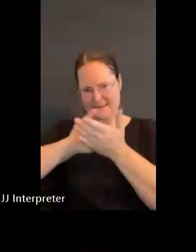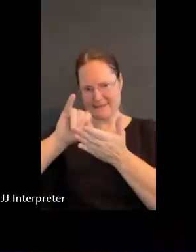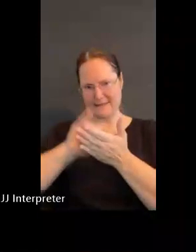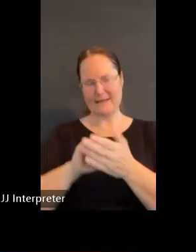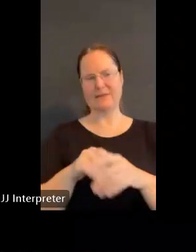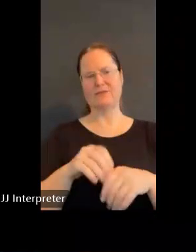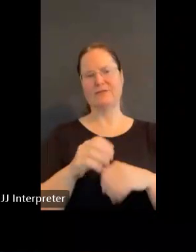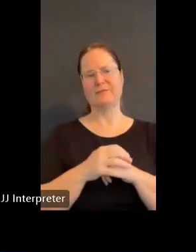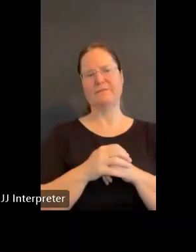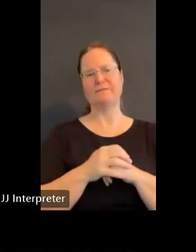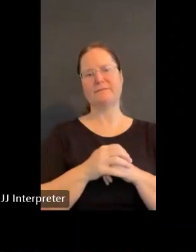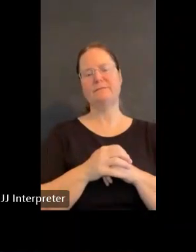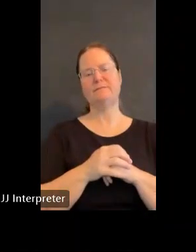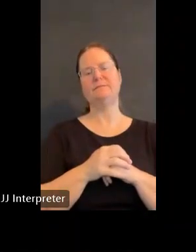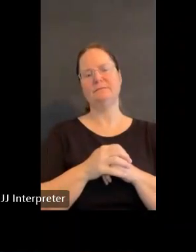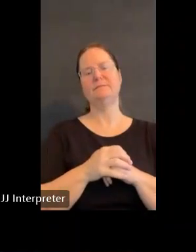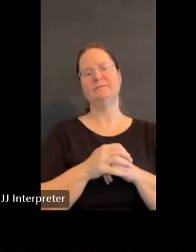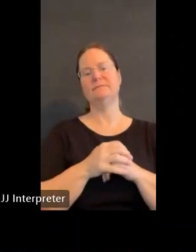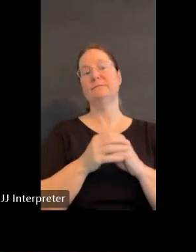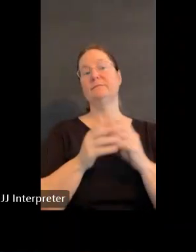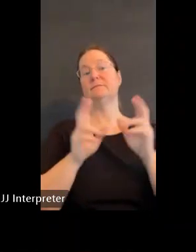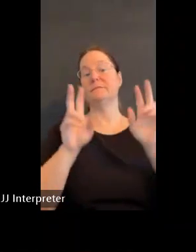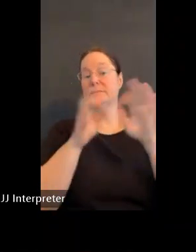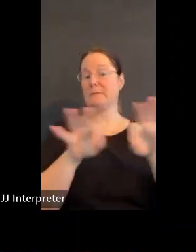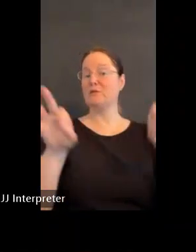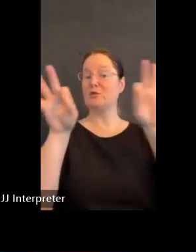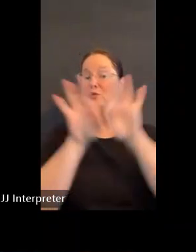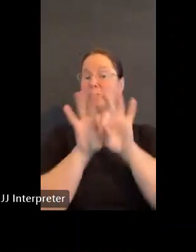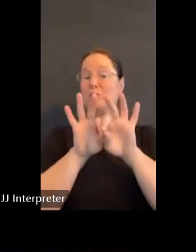Now, I do want to highlight a few